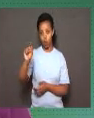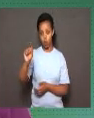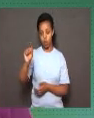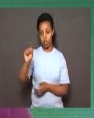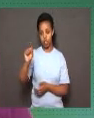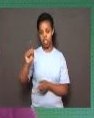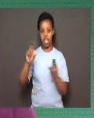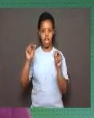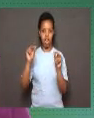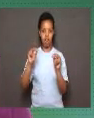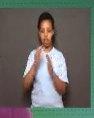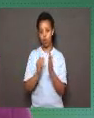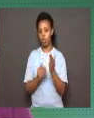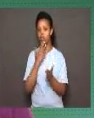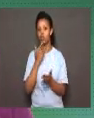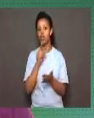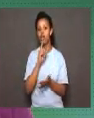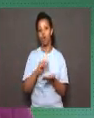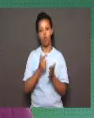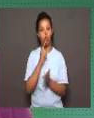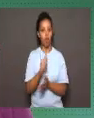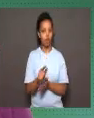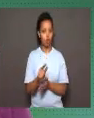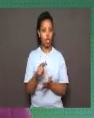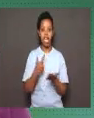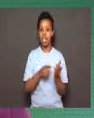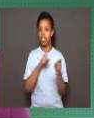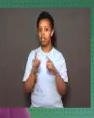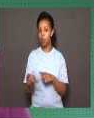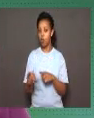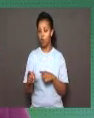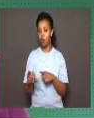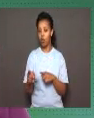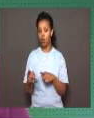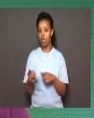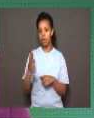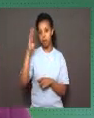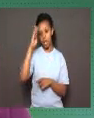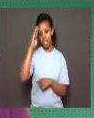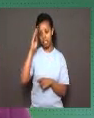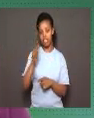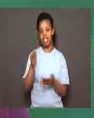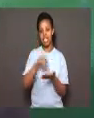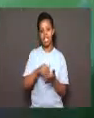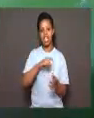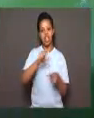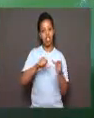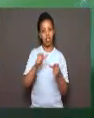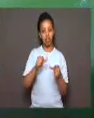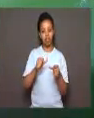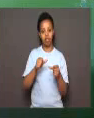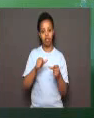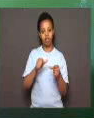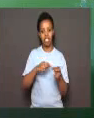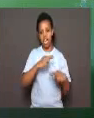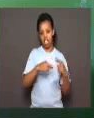a non-reducing sugar which does not react with Benedict's reagent.